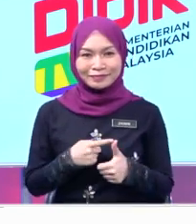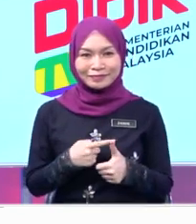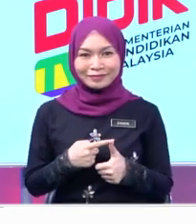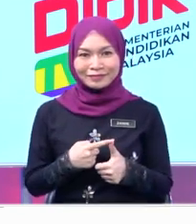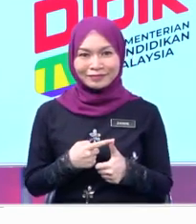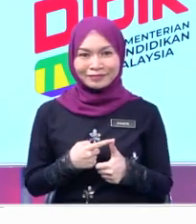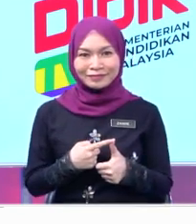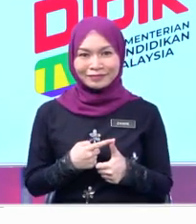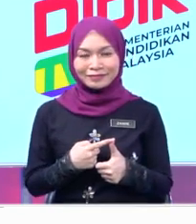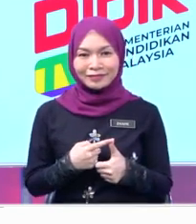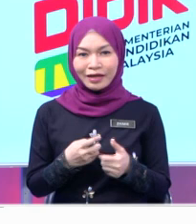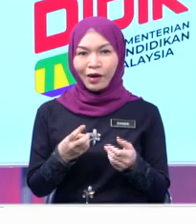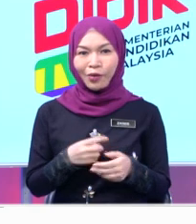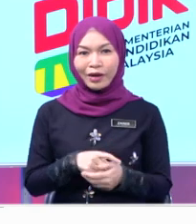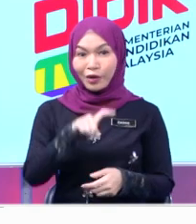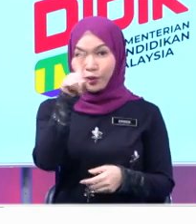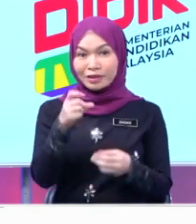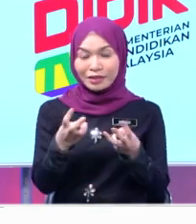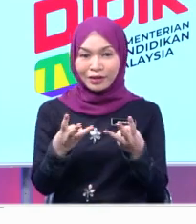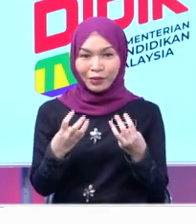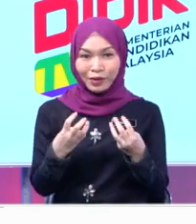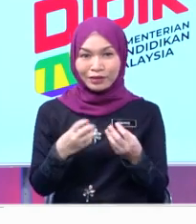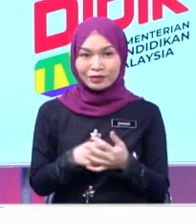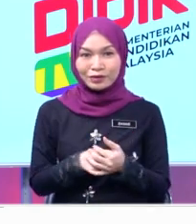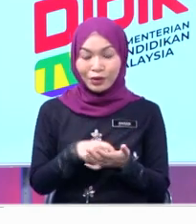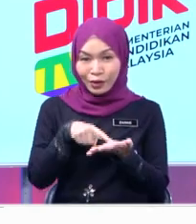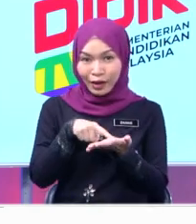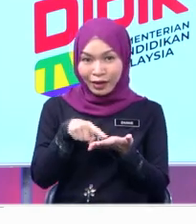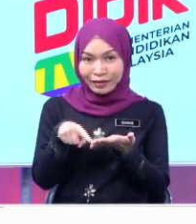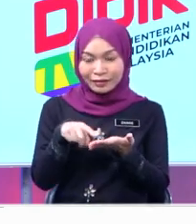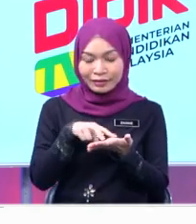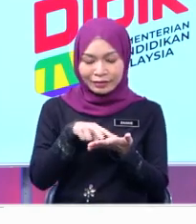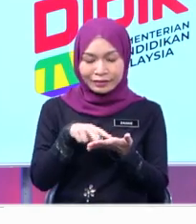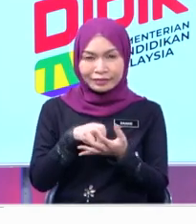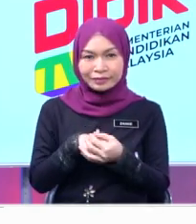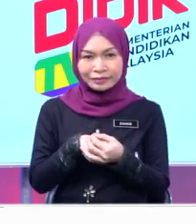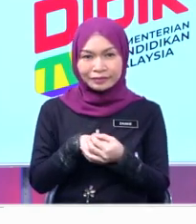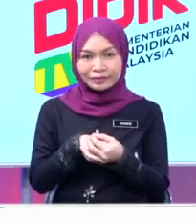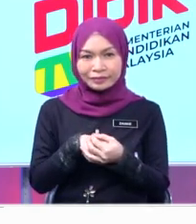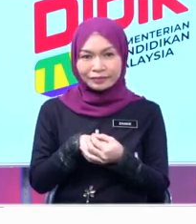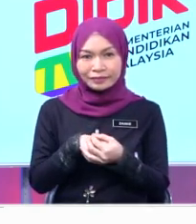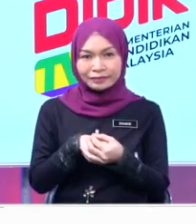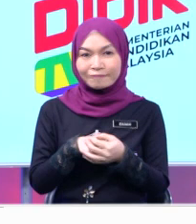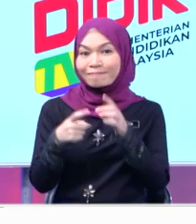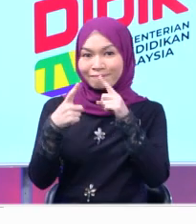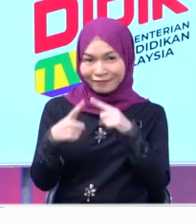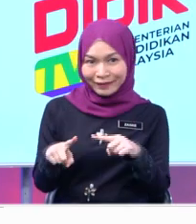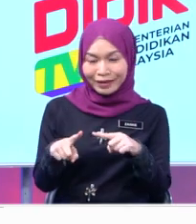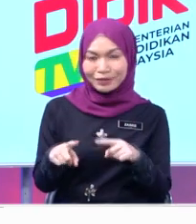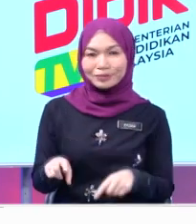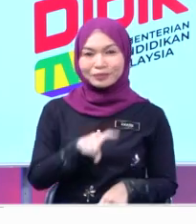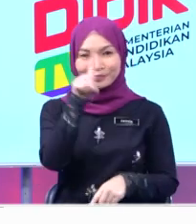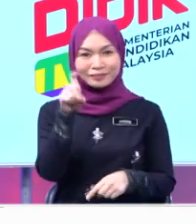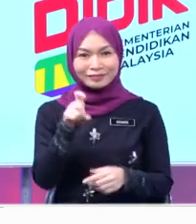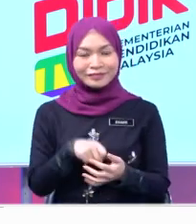Then read the 3 alternative opening paragraph written in answer to the task and answer the question below them.